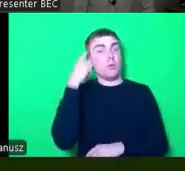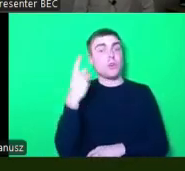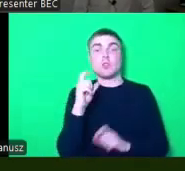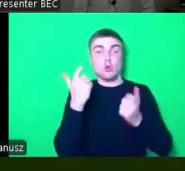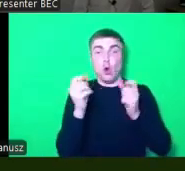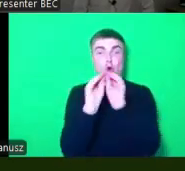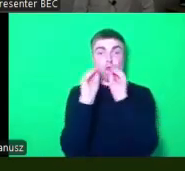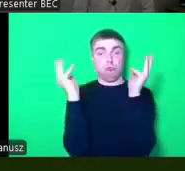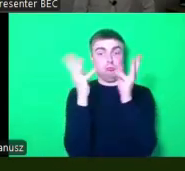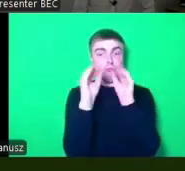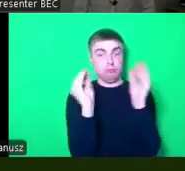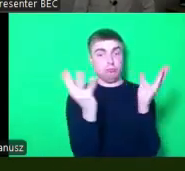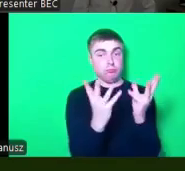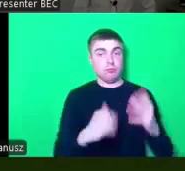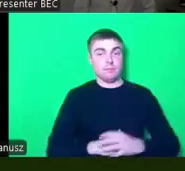account.